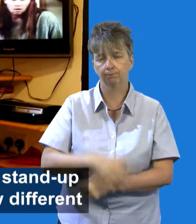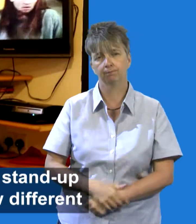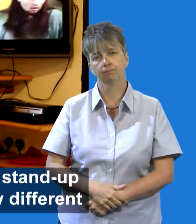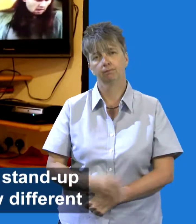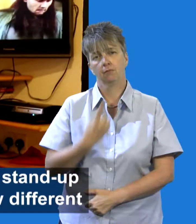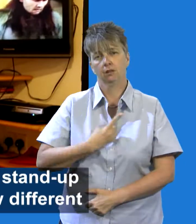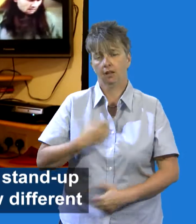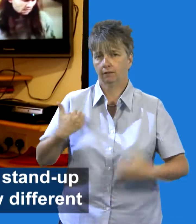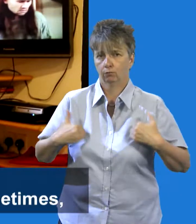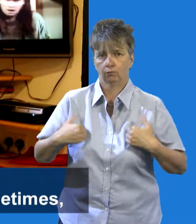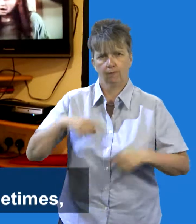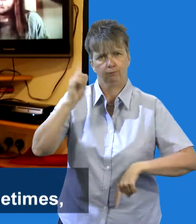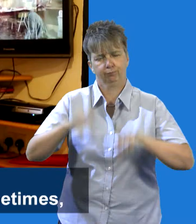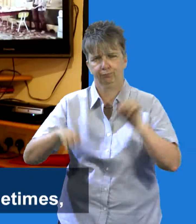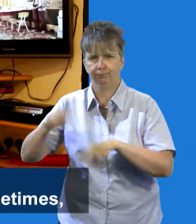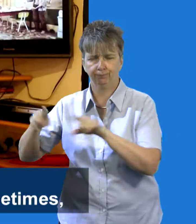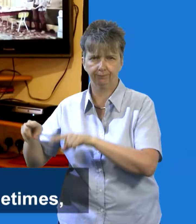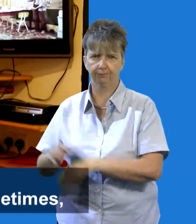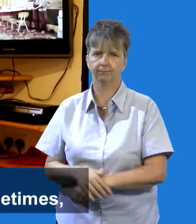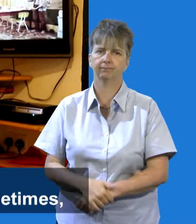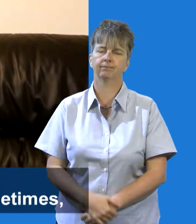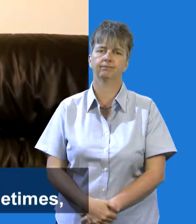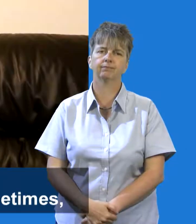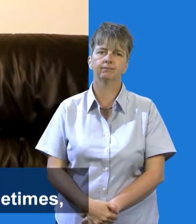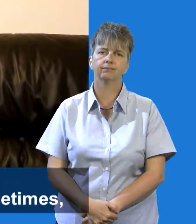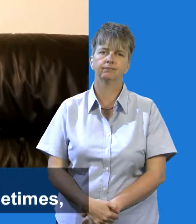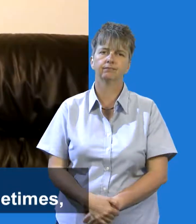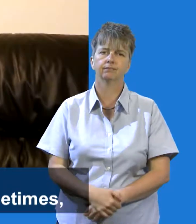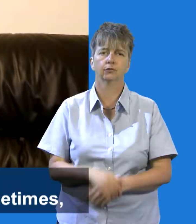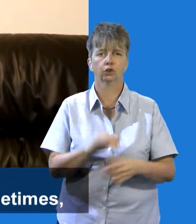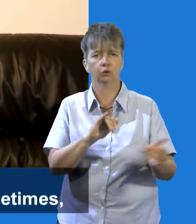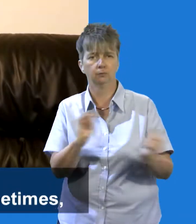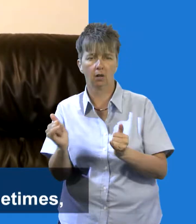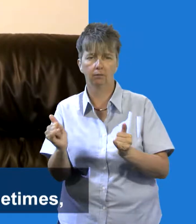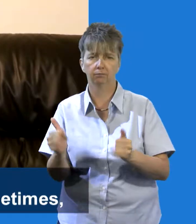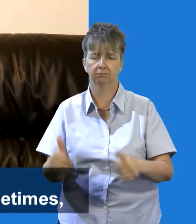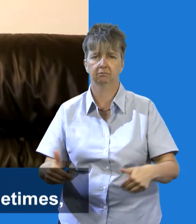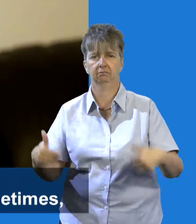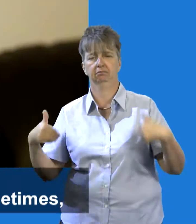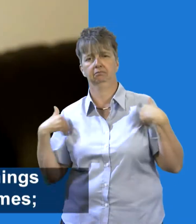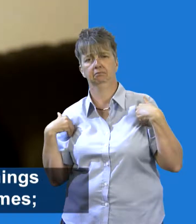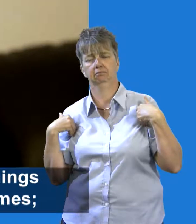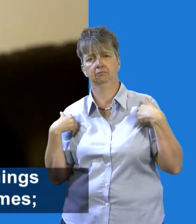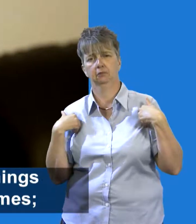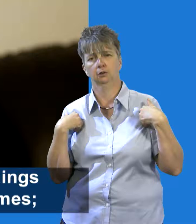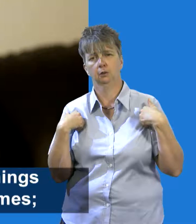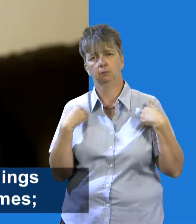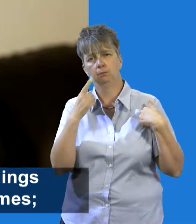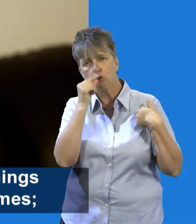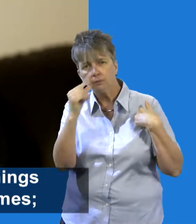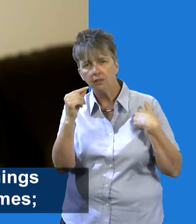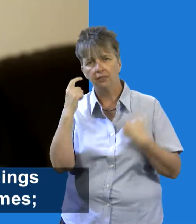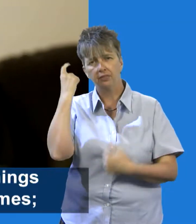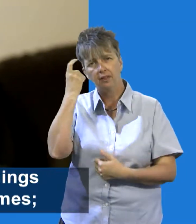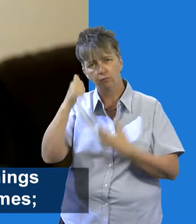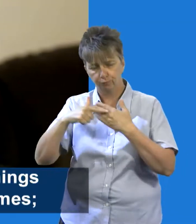I've got quite a few different varied interests. I could be quite introspective sometimes. I could probably